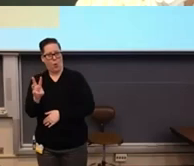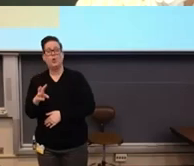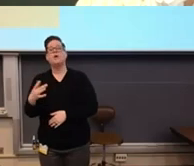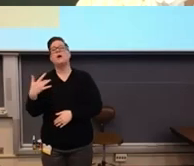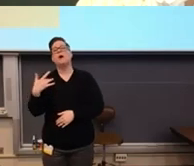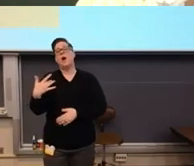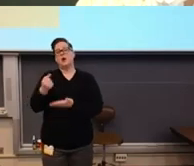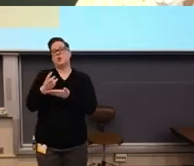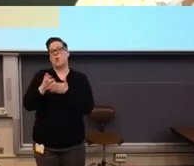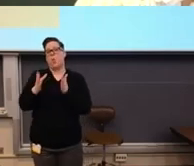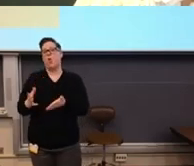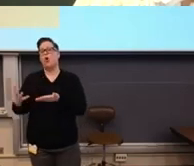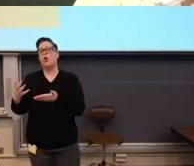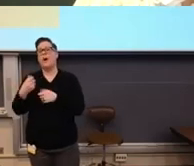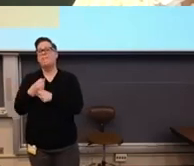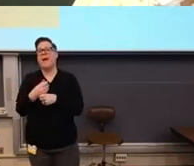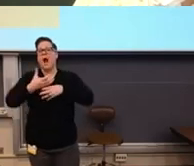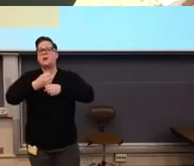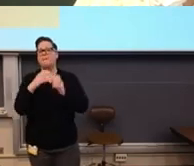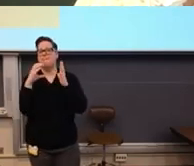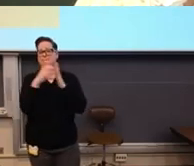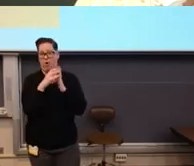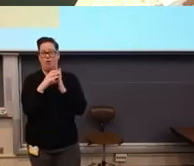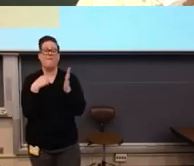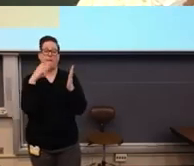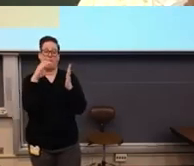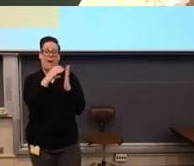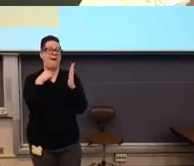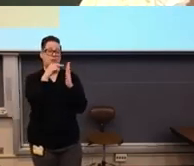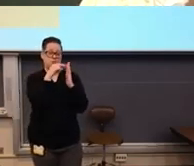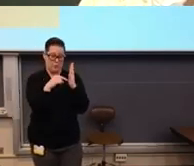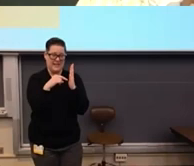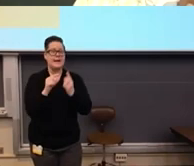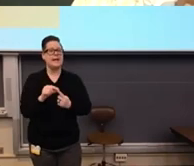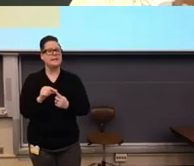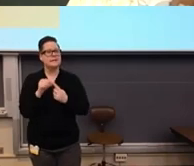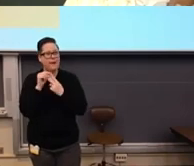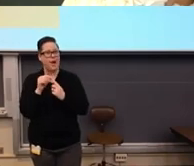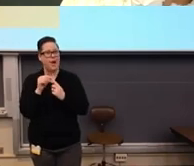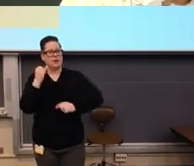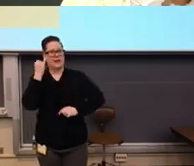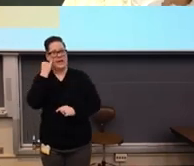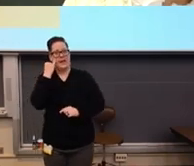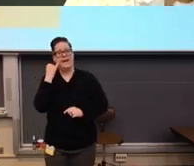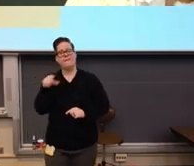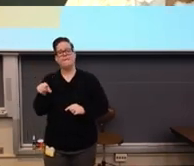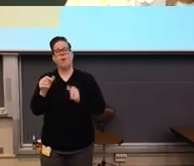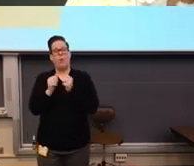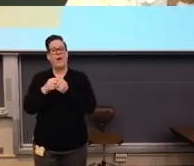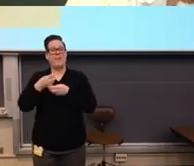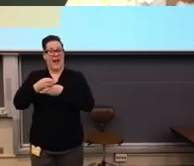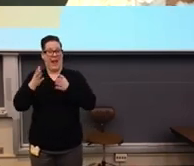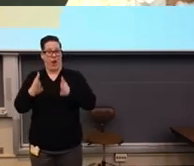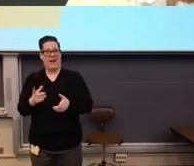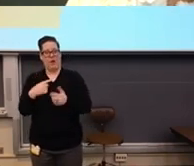summary paragraph. And after I've read that summary paragraph, especially if it's done with a caregiver, I can make